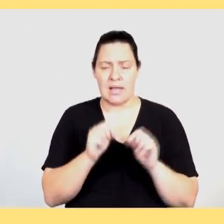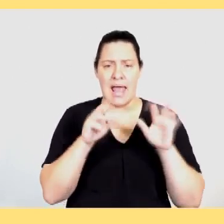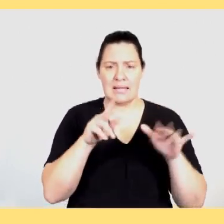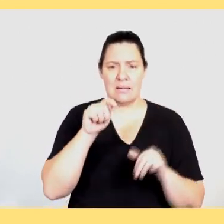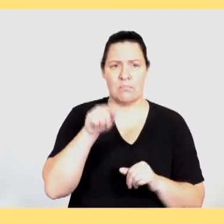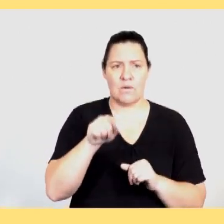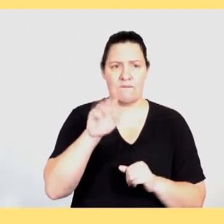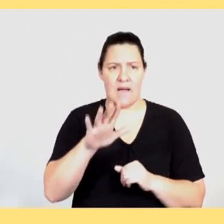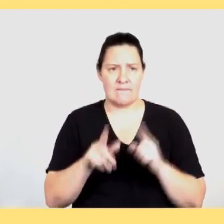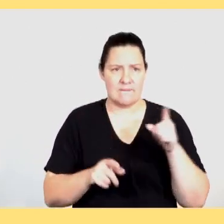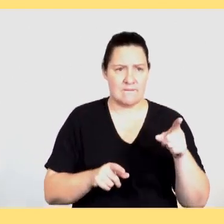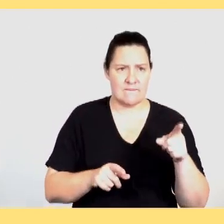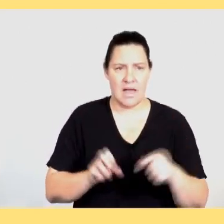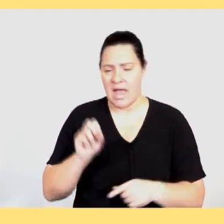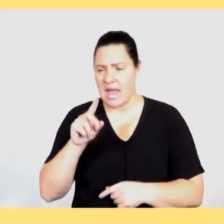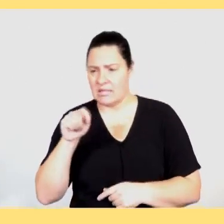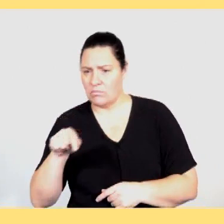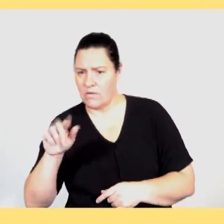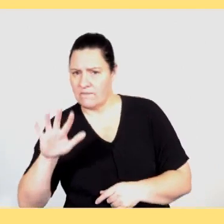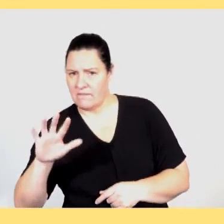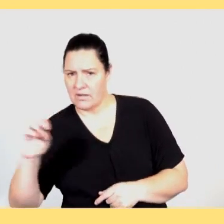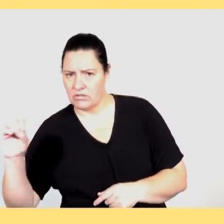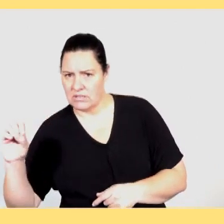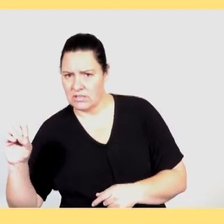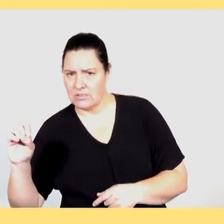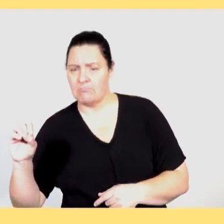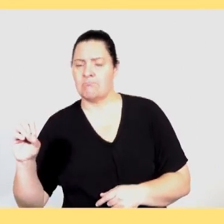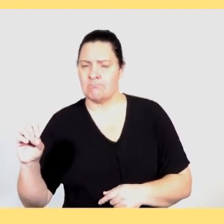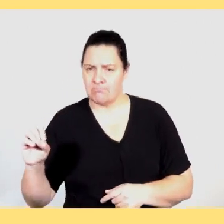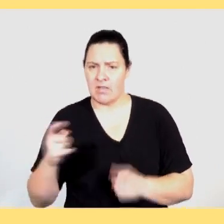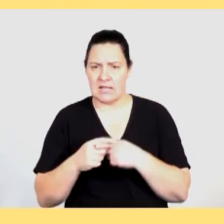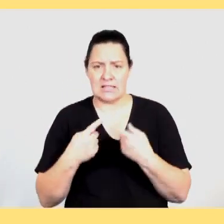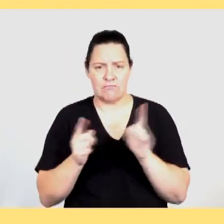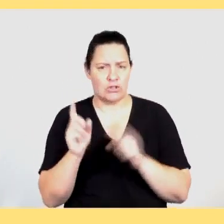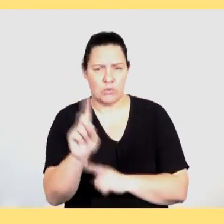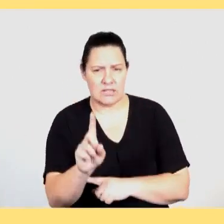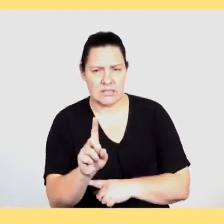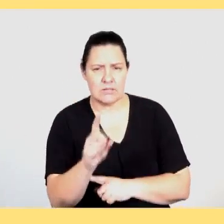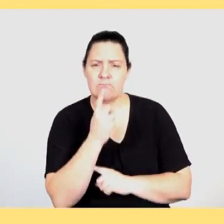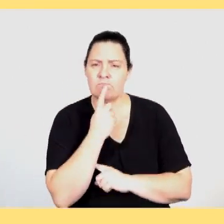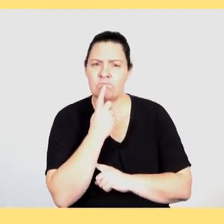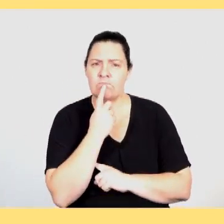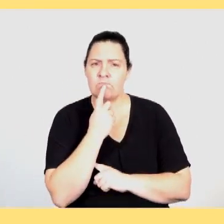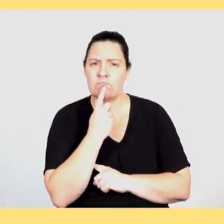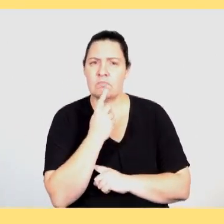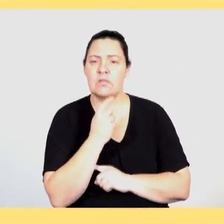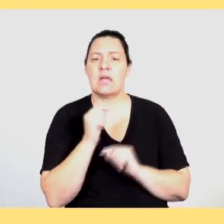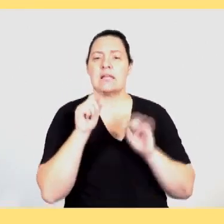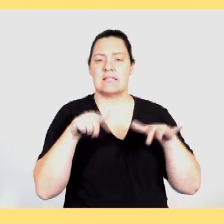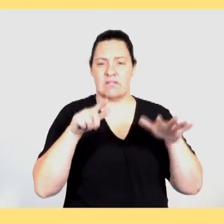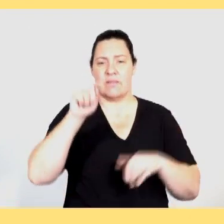which is 18.5 here, 18.5 here. And then the difference here is going to